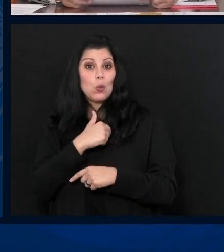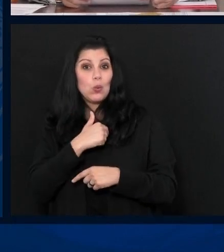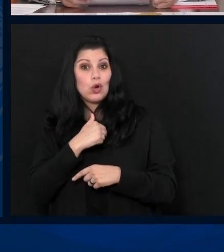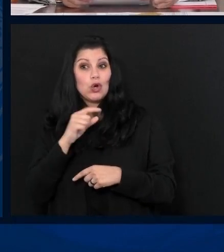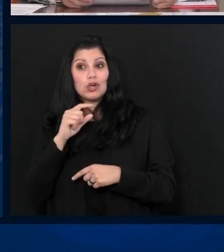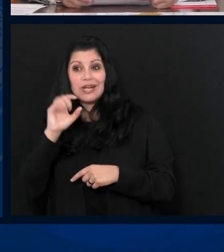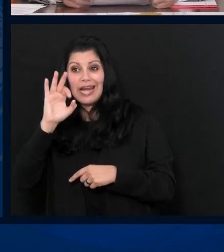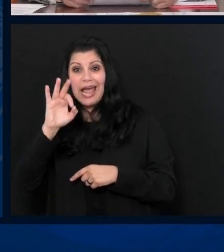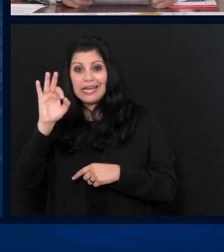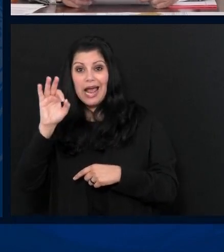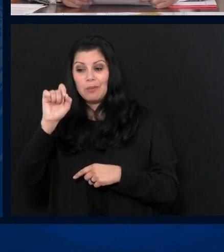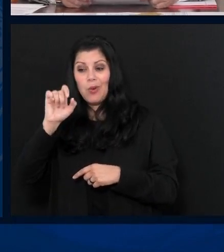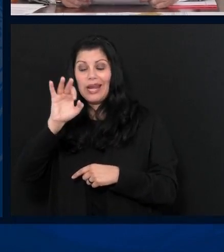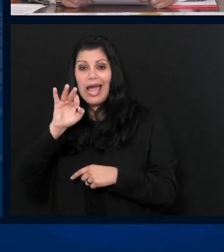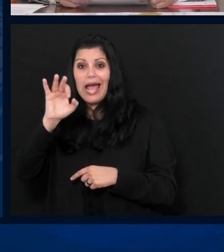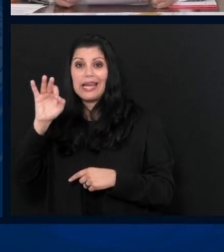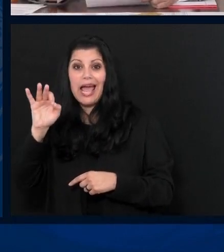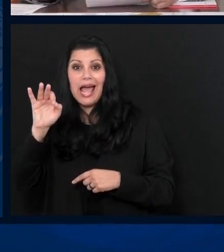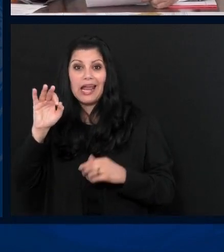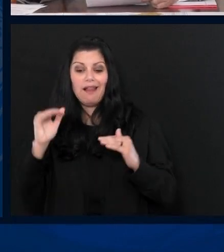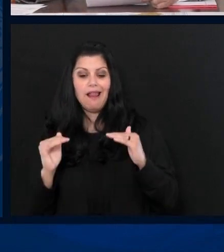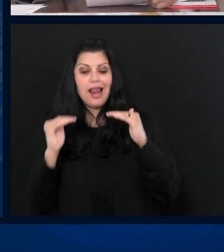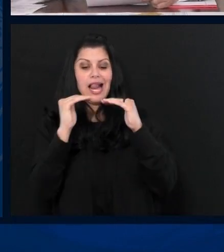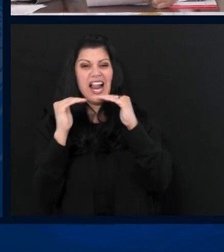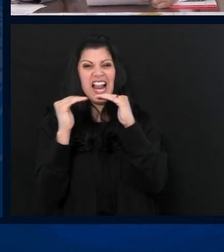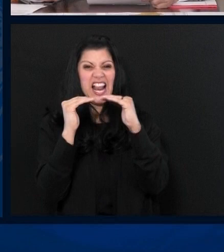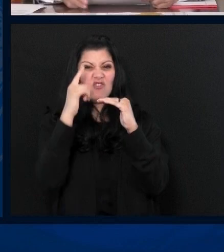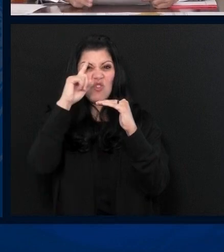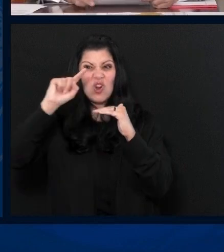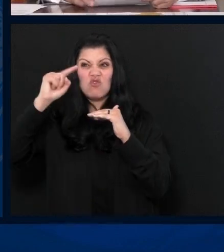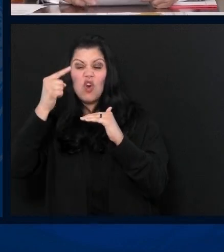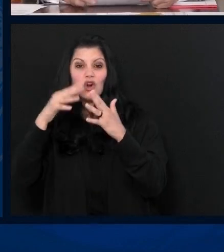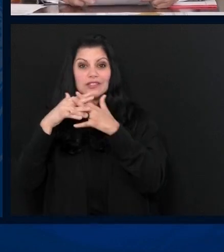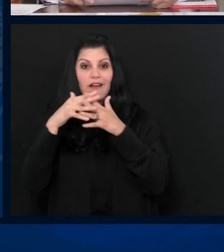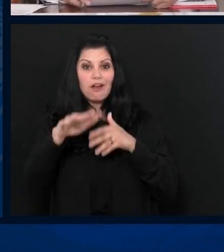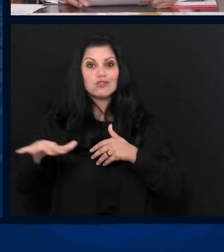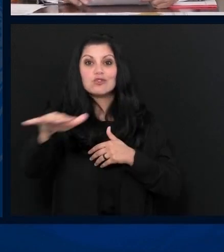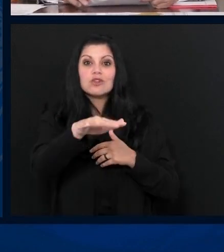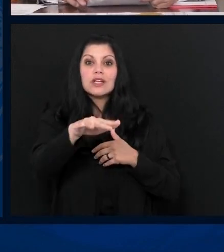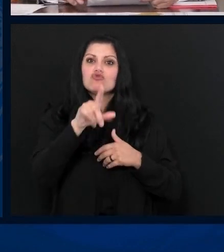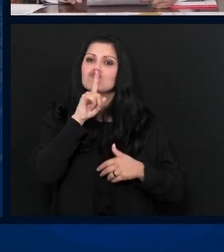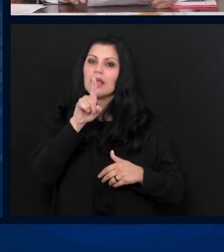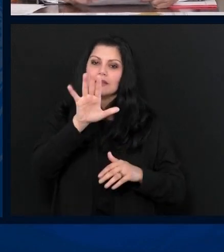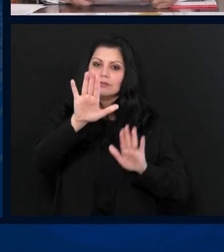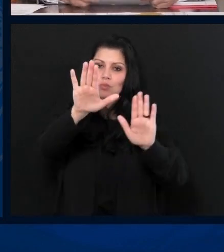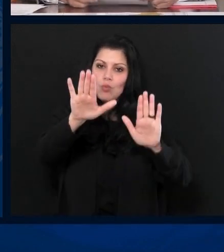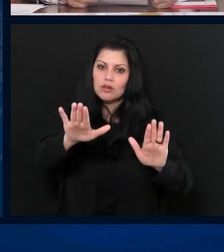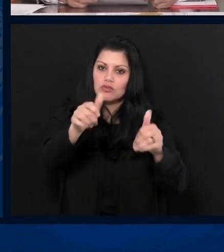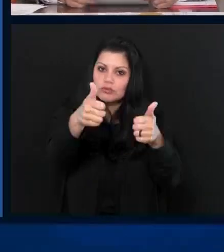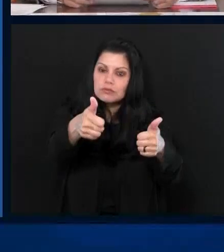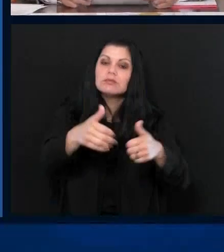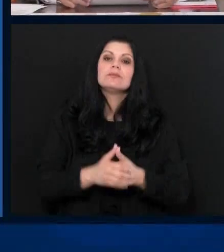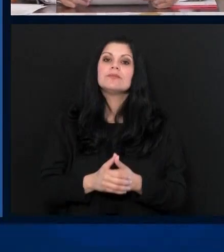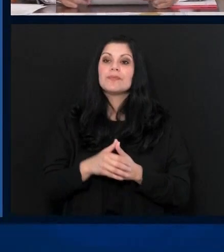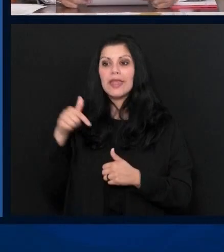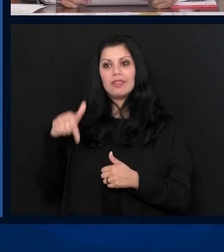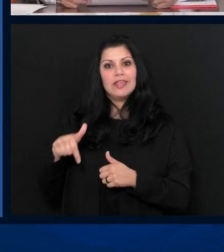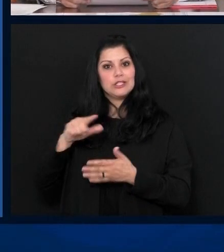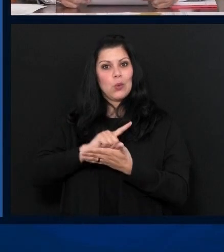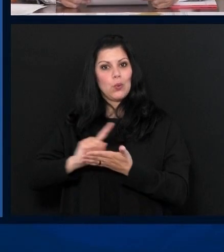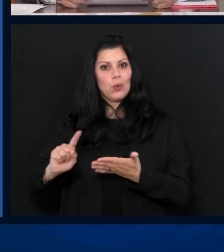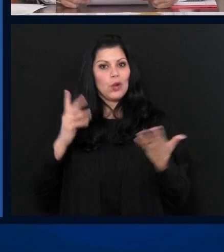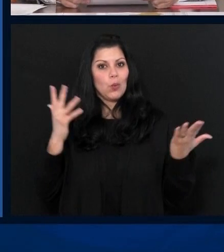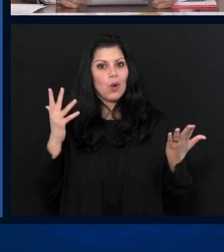at 99.9. You've done a whale job there, West Virginia. This week is Physicians Assistance